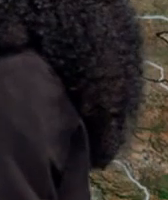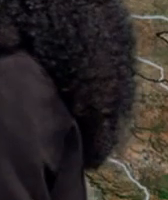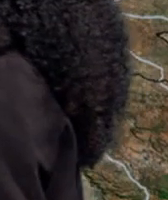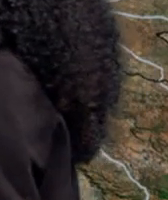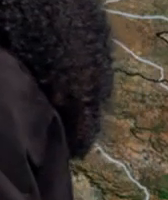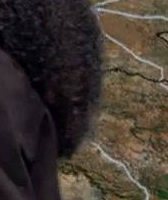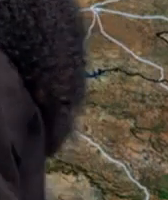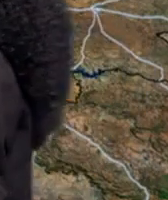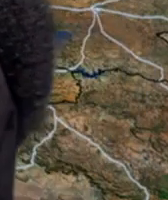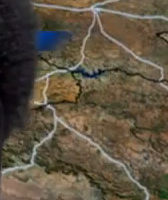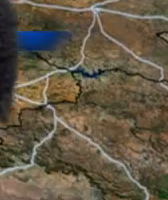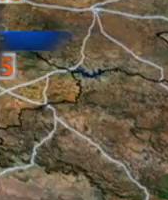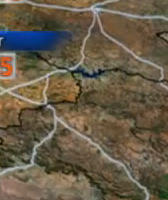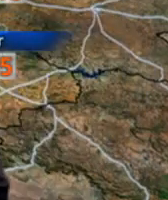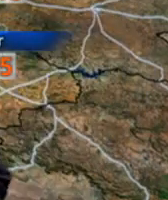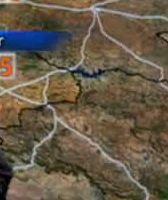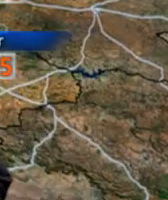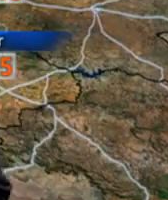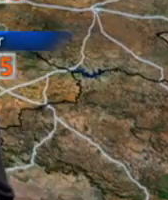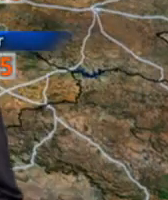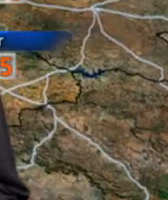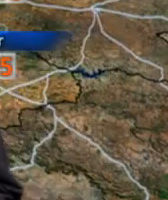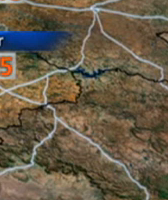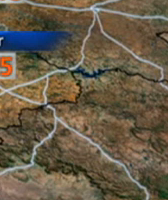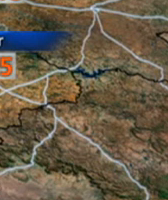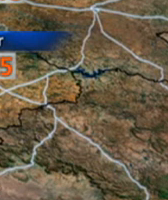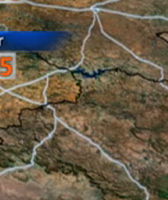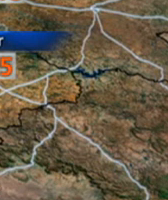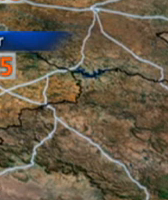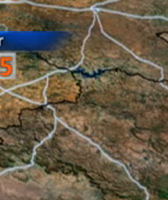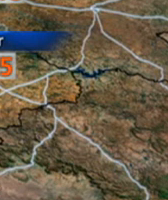di le 18 Calvinia ka gerata e le 1 go a go